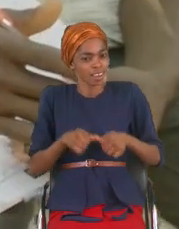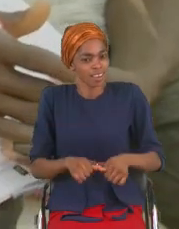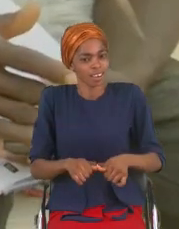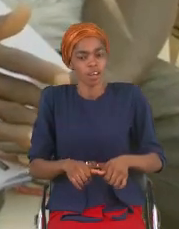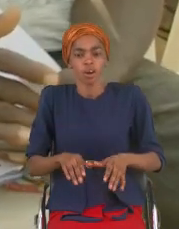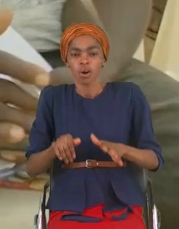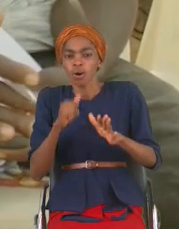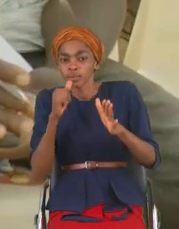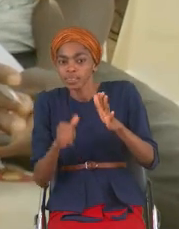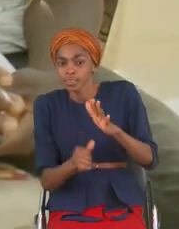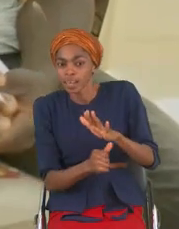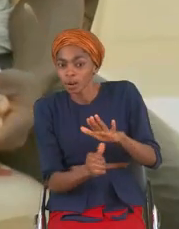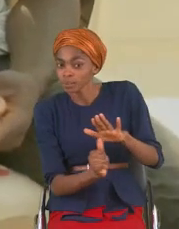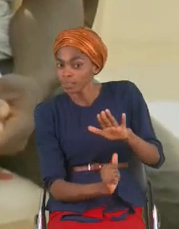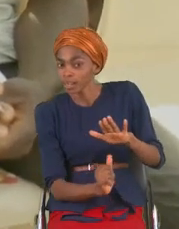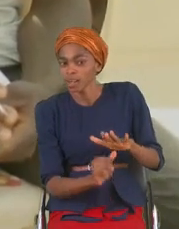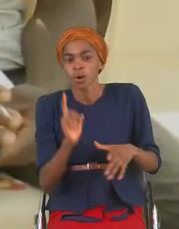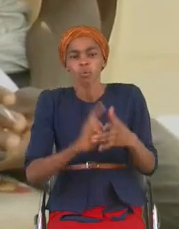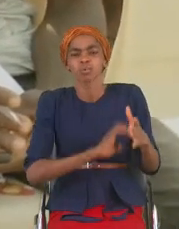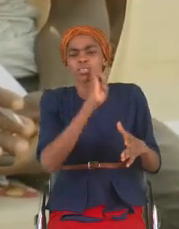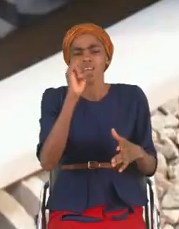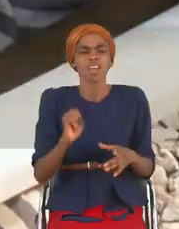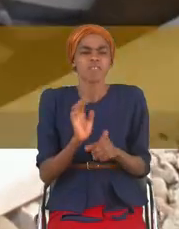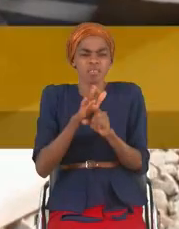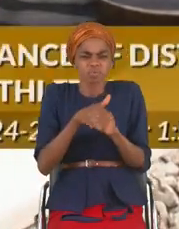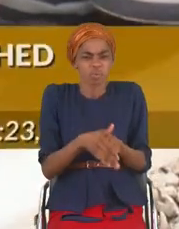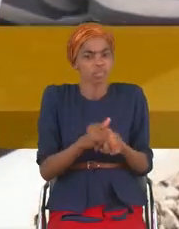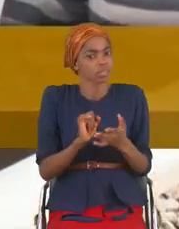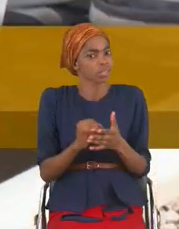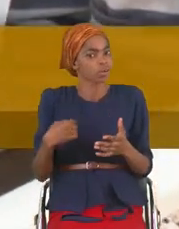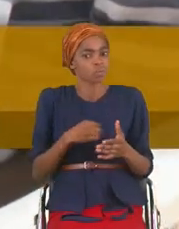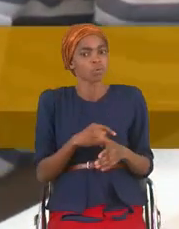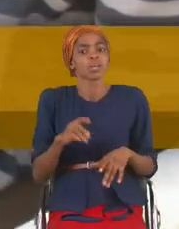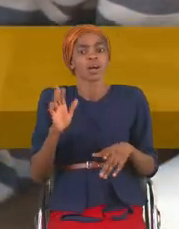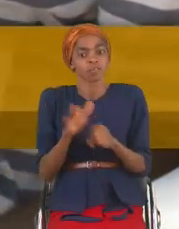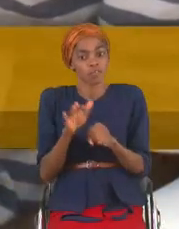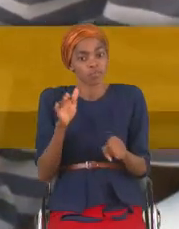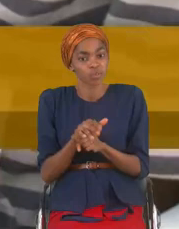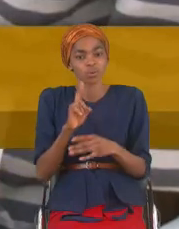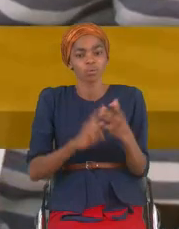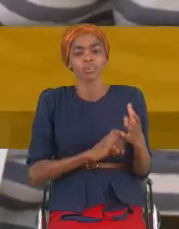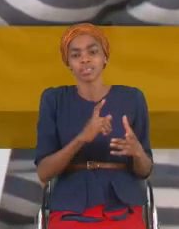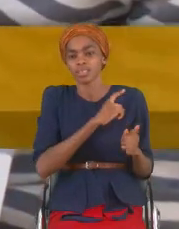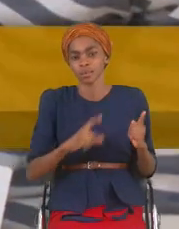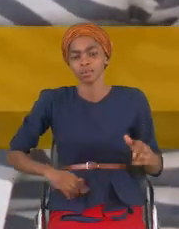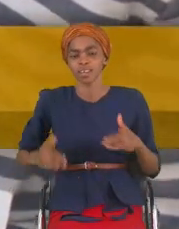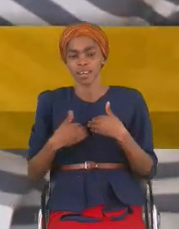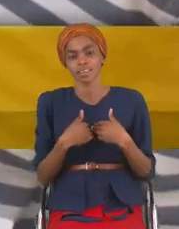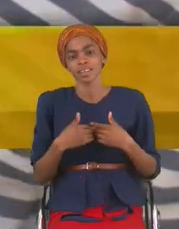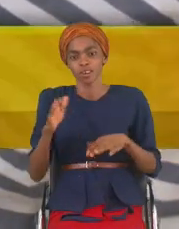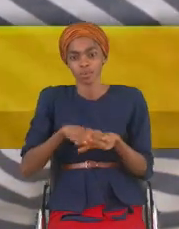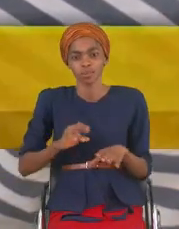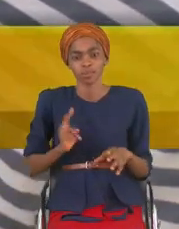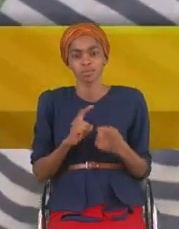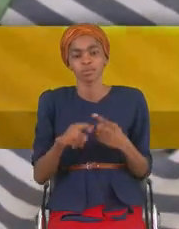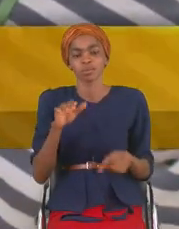whatever pressure, so that we will accomplish what the Lord has called us to accomplish. It will be done